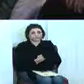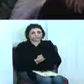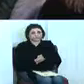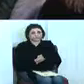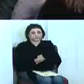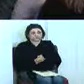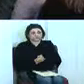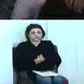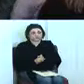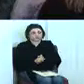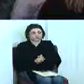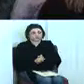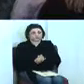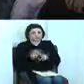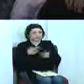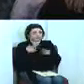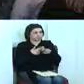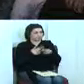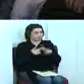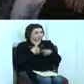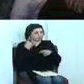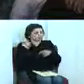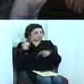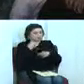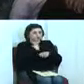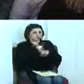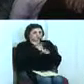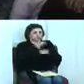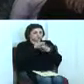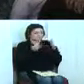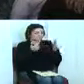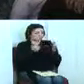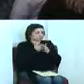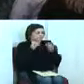In the name of the one who made all of it possible,